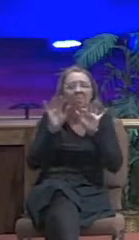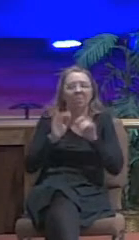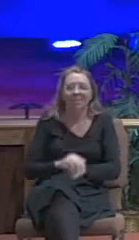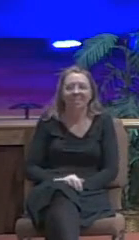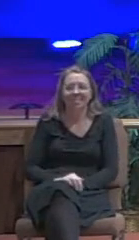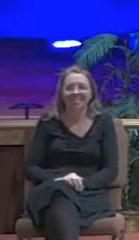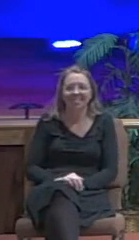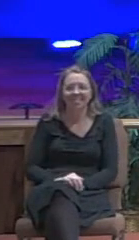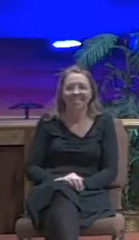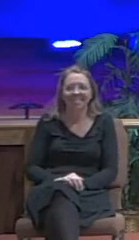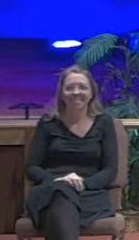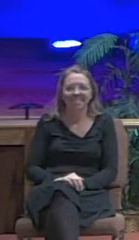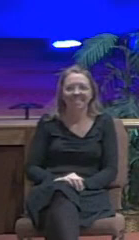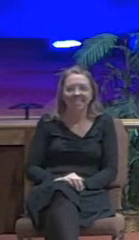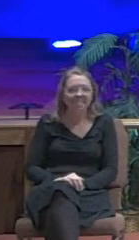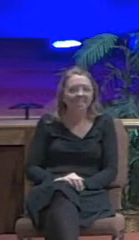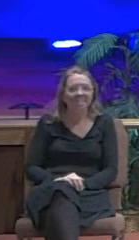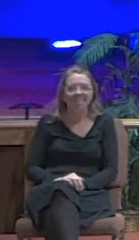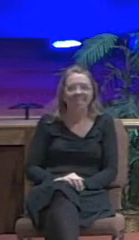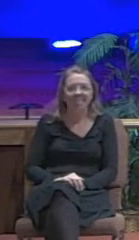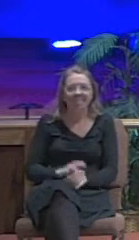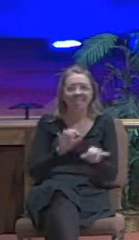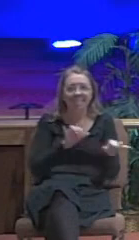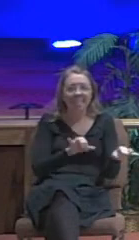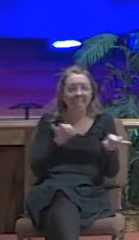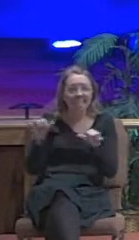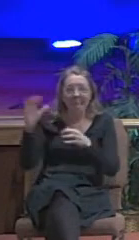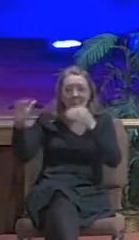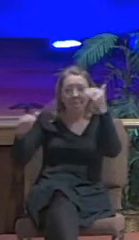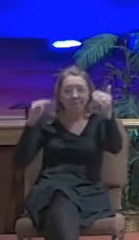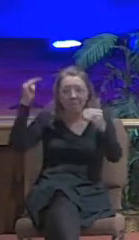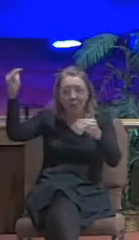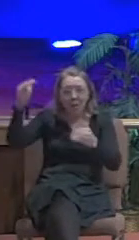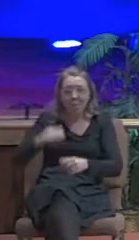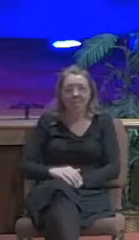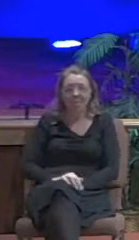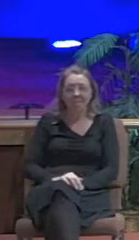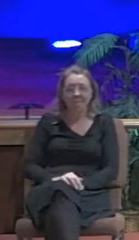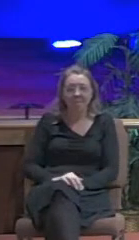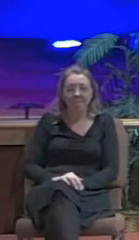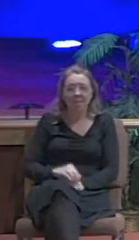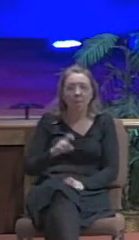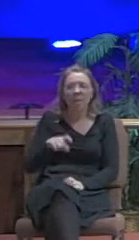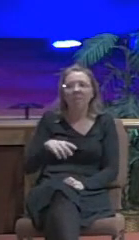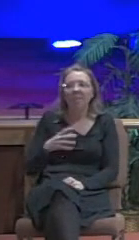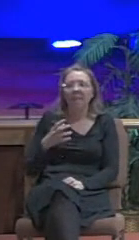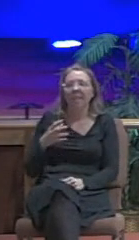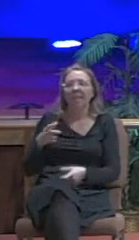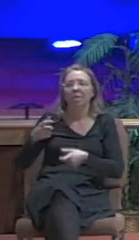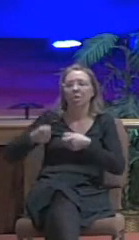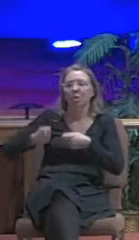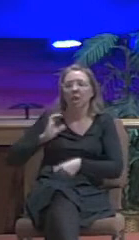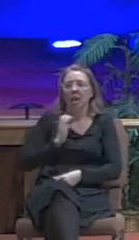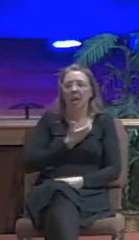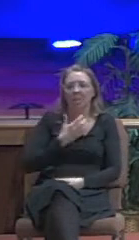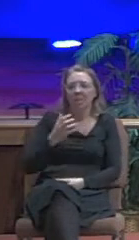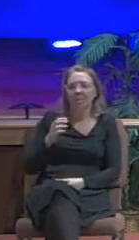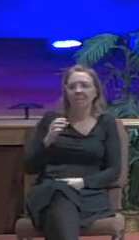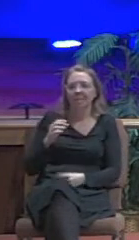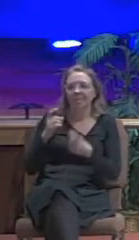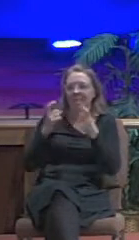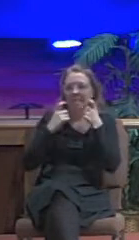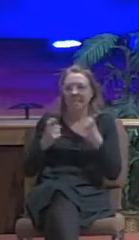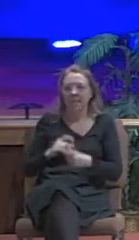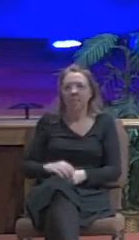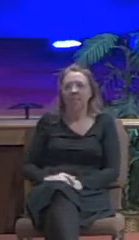We're no better as adults. We justify our sin. Why don't you go to church? Well, I just wanted to sleep in on Sunday.